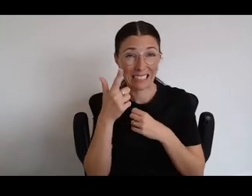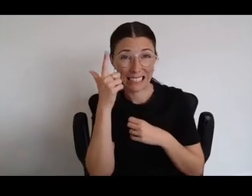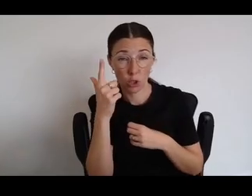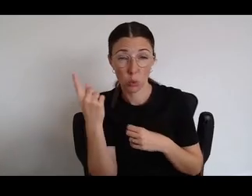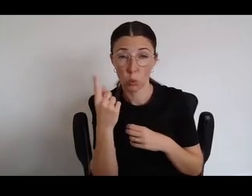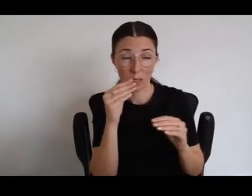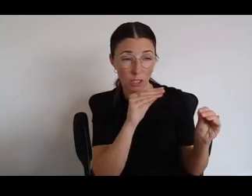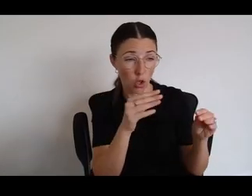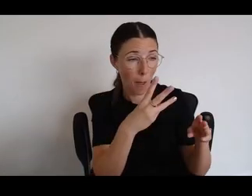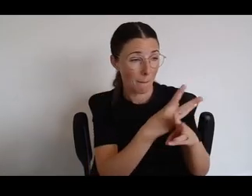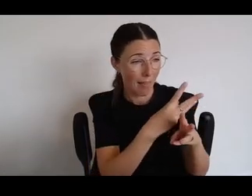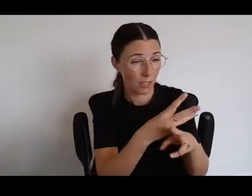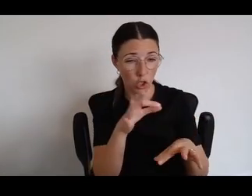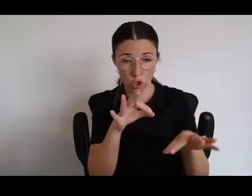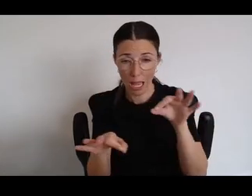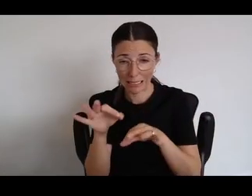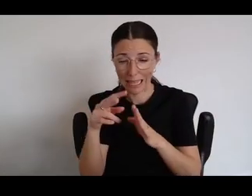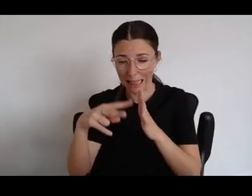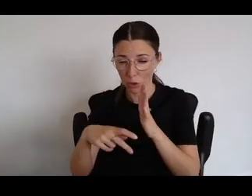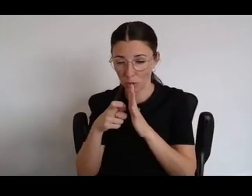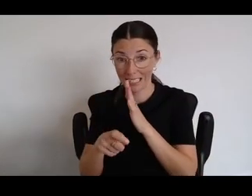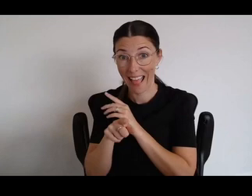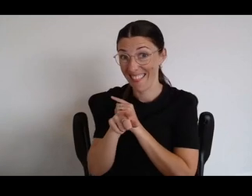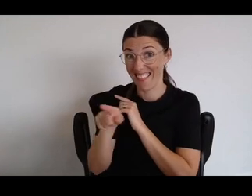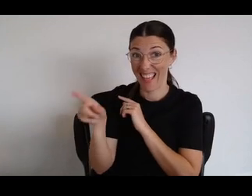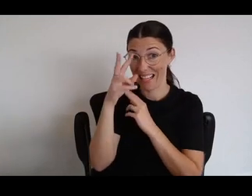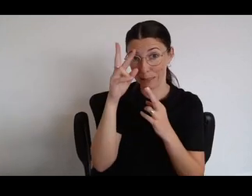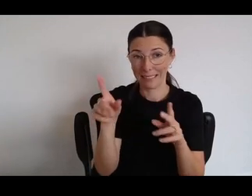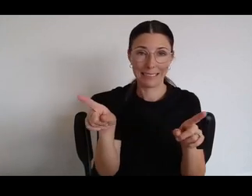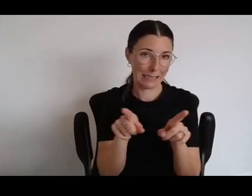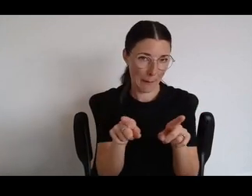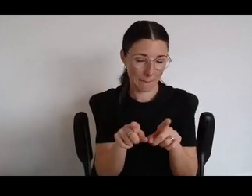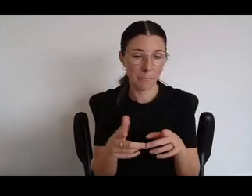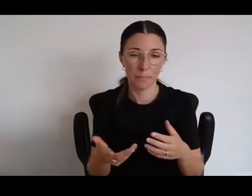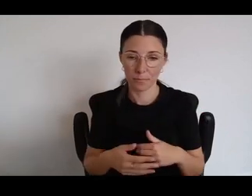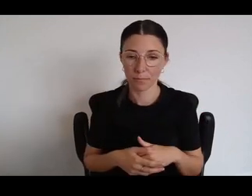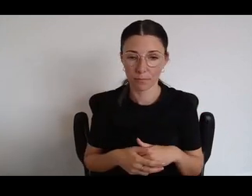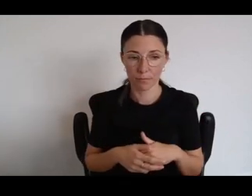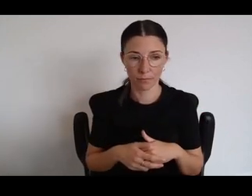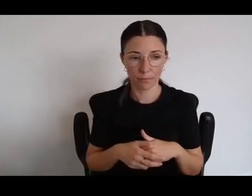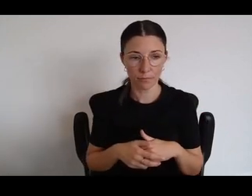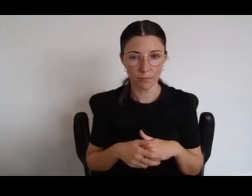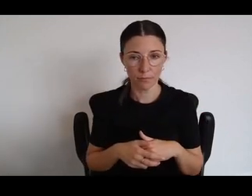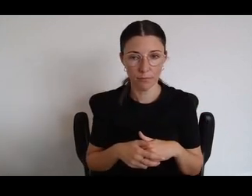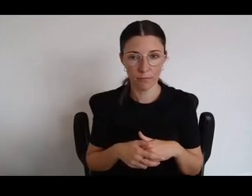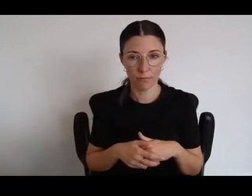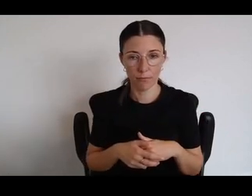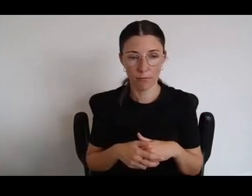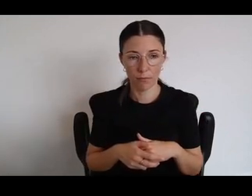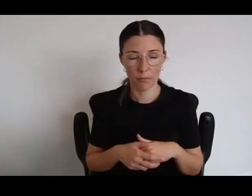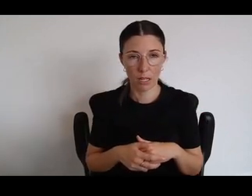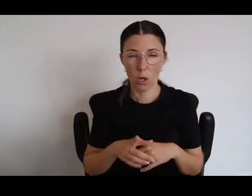and they actually expect exactly the same things. So, but I think that the thing that you need to take away from here is